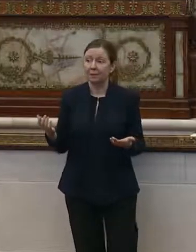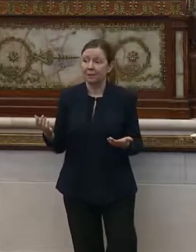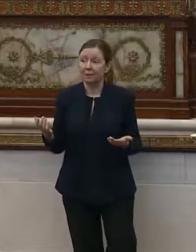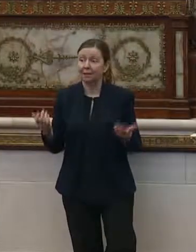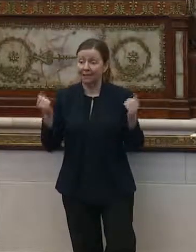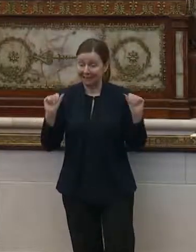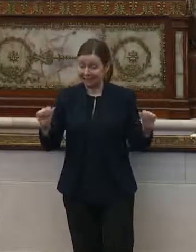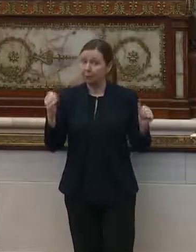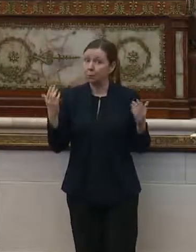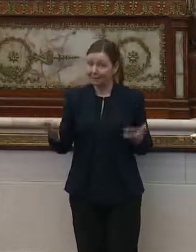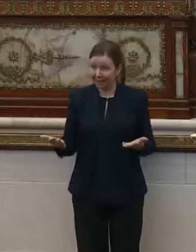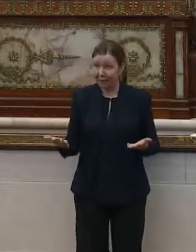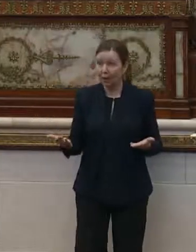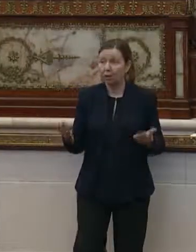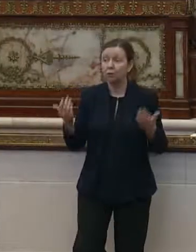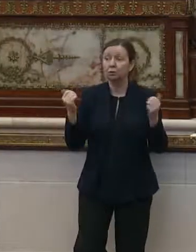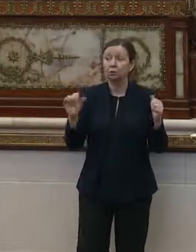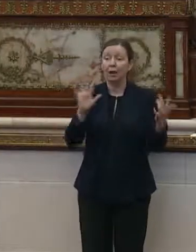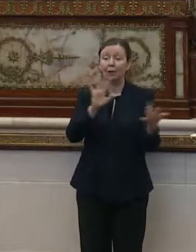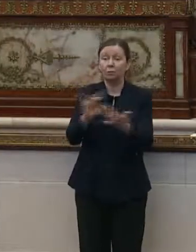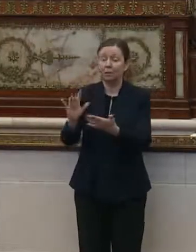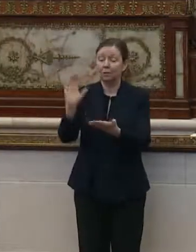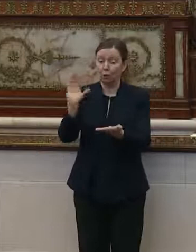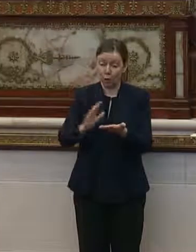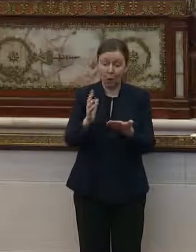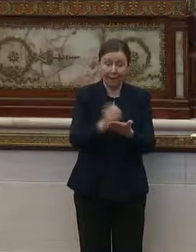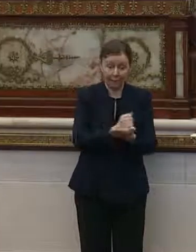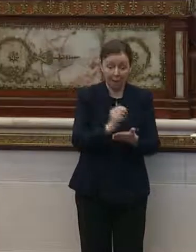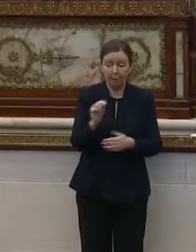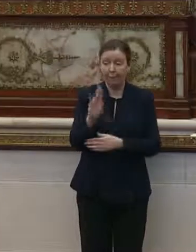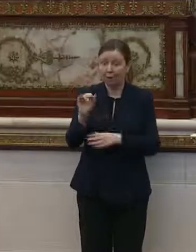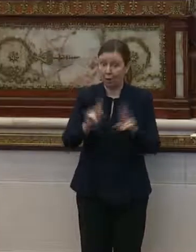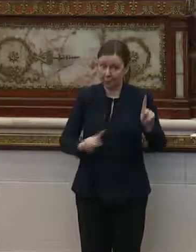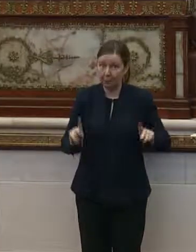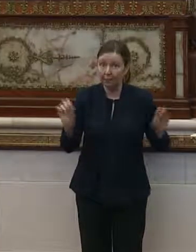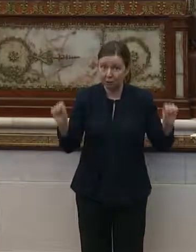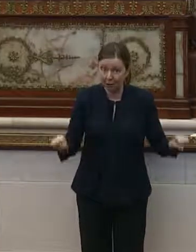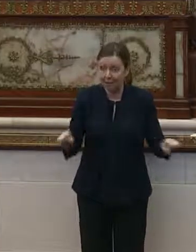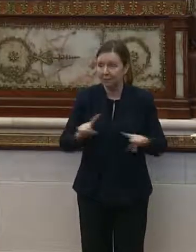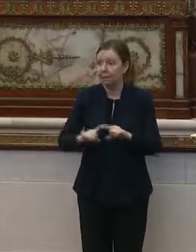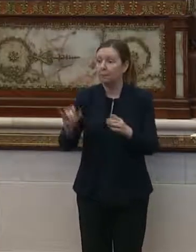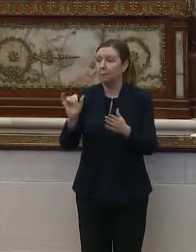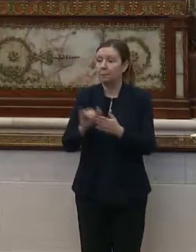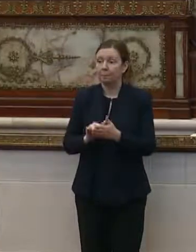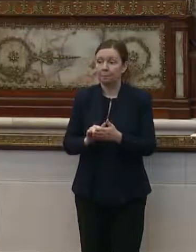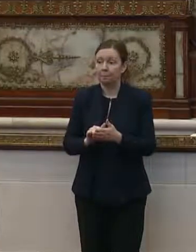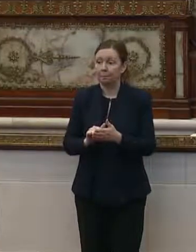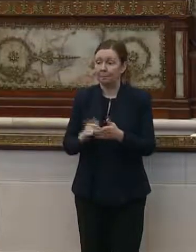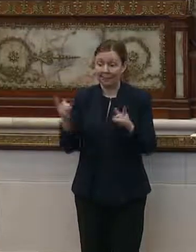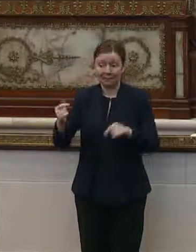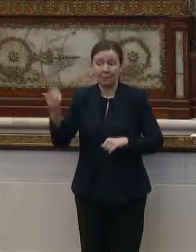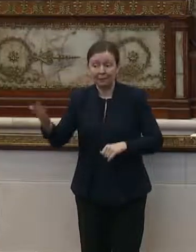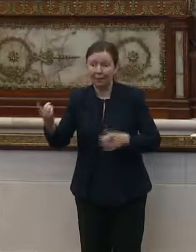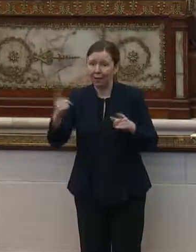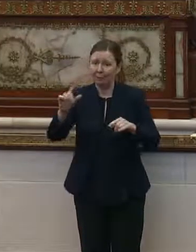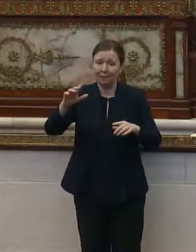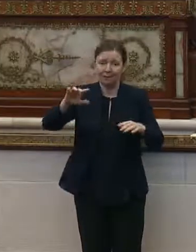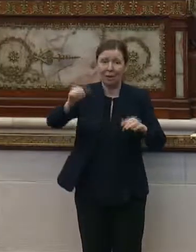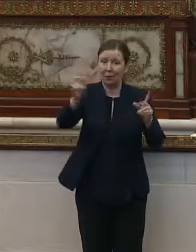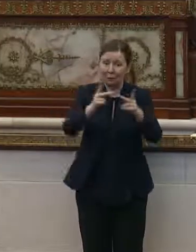attempt was there to try to reach low-income, predominantly minority populations, but that has happened there, and I believe that has happened elsewhere as well. The people